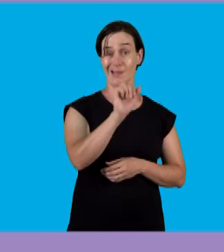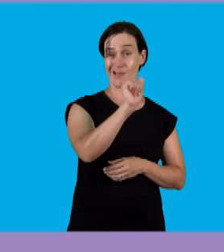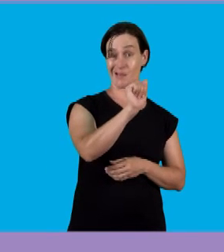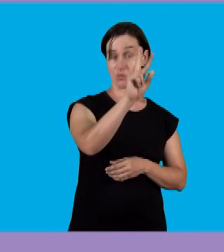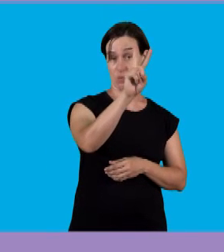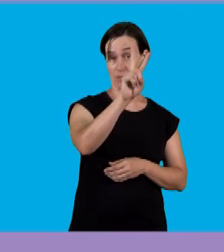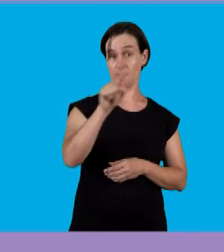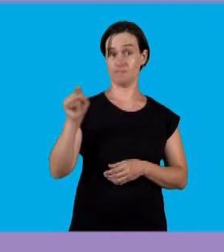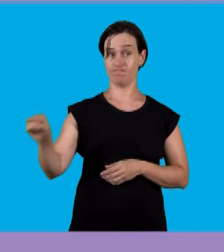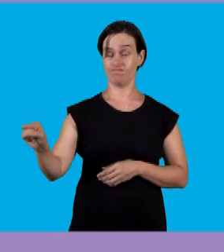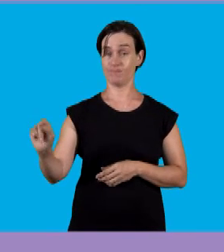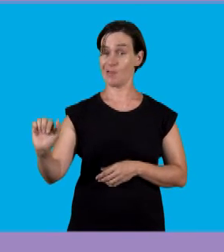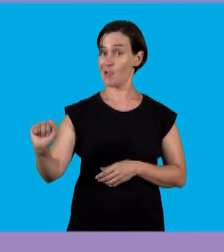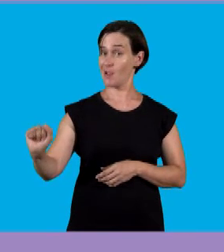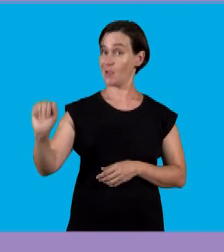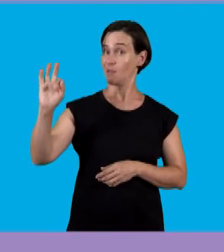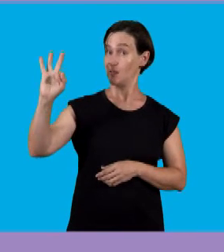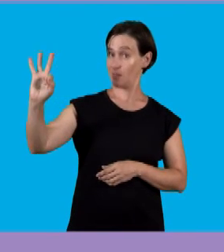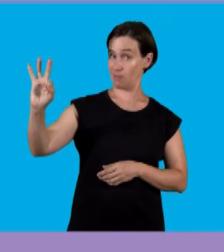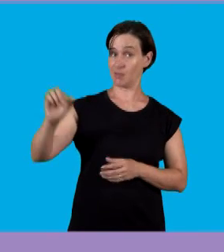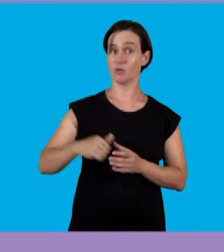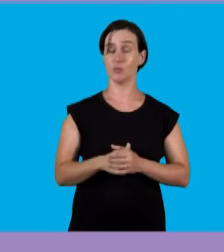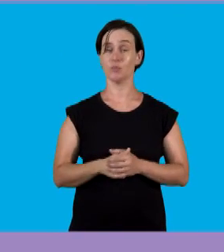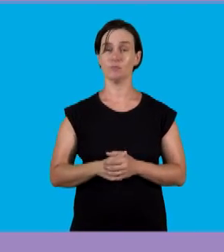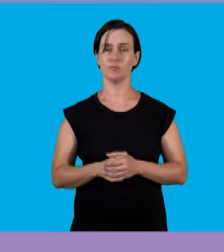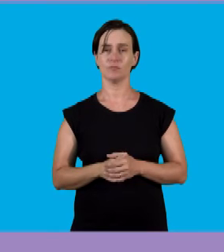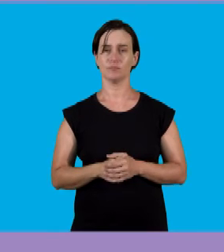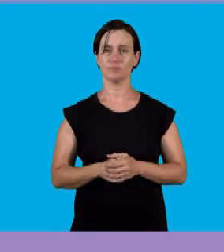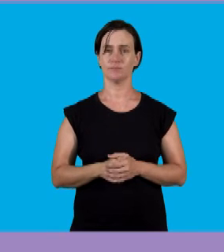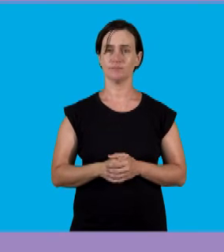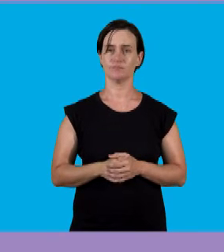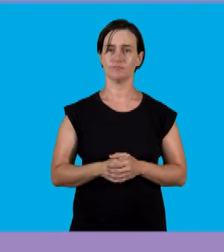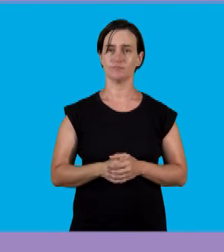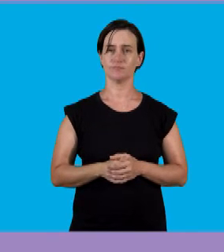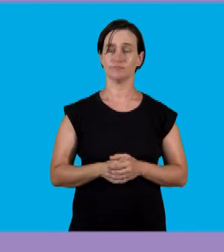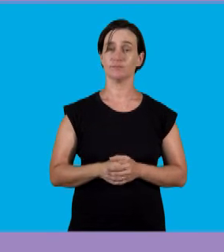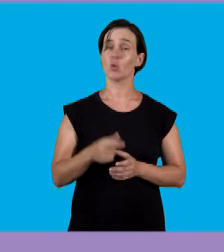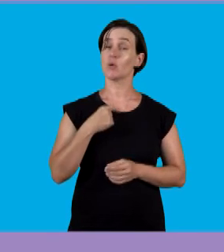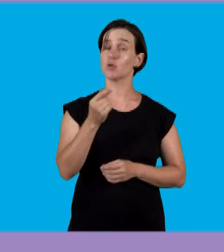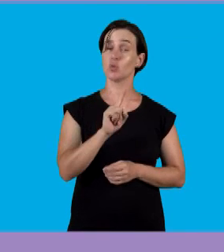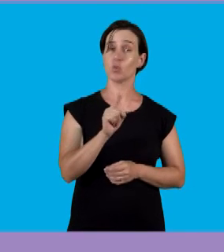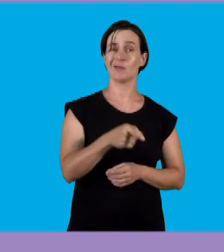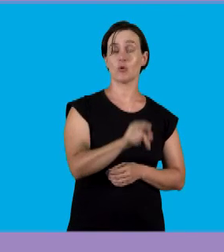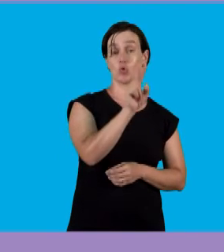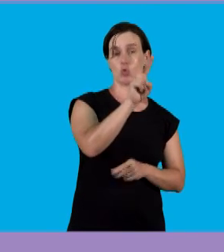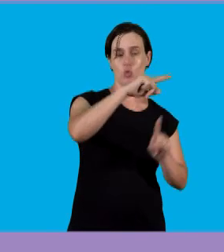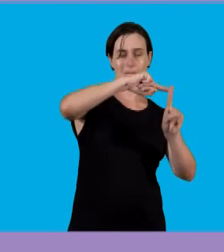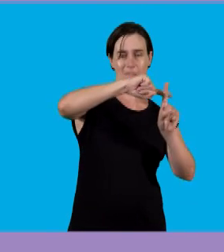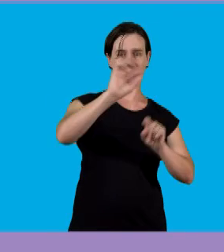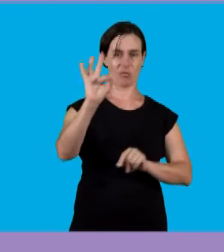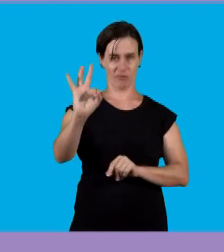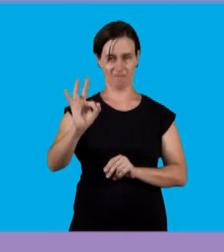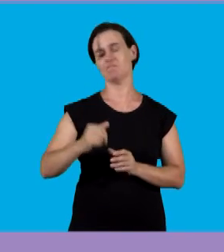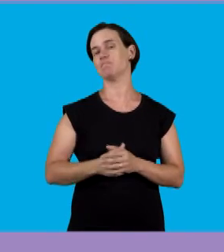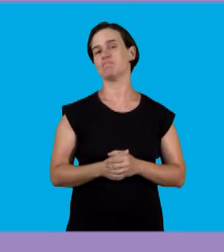15. And we have now an a squared multiplied by an a cubed. So remember, we are